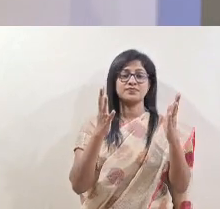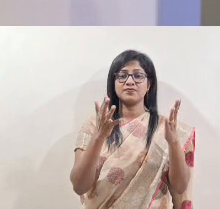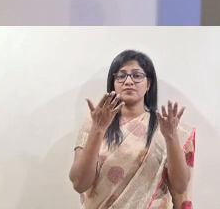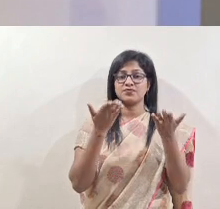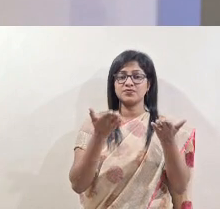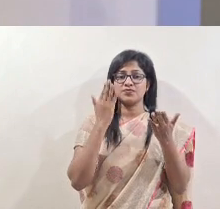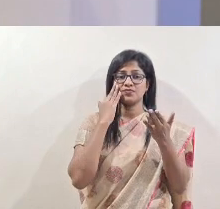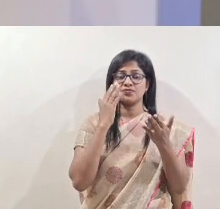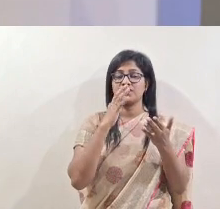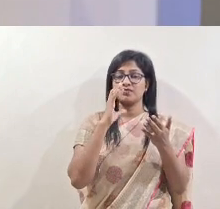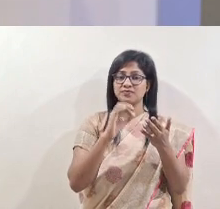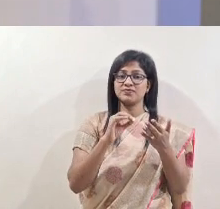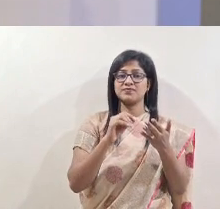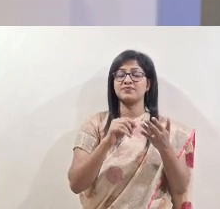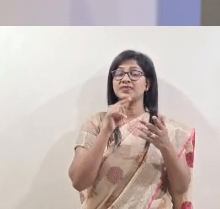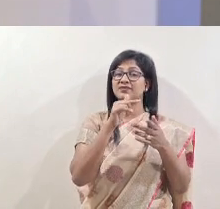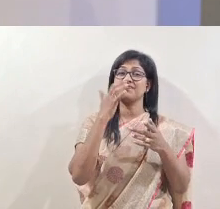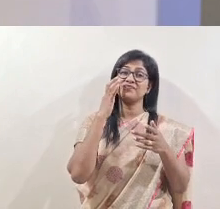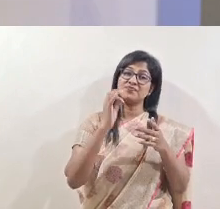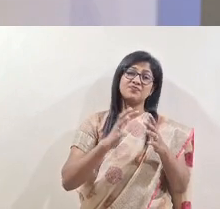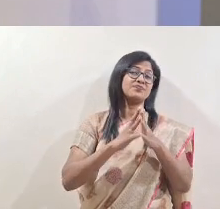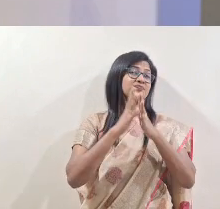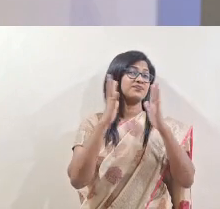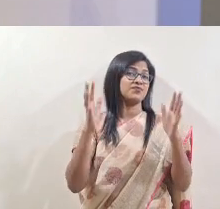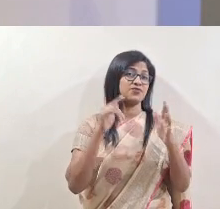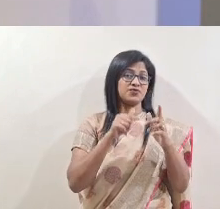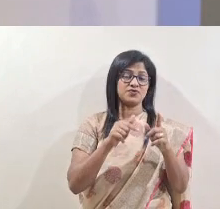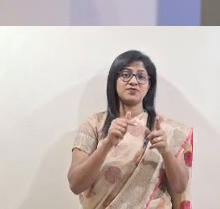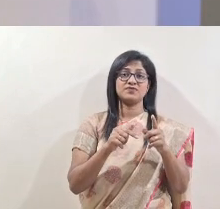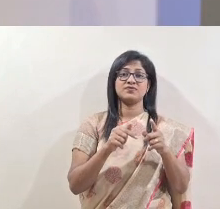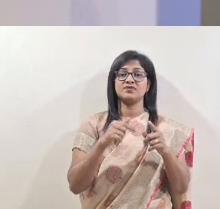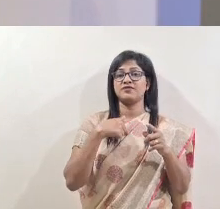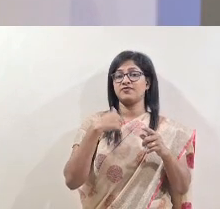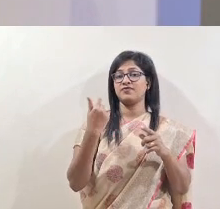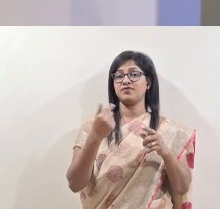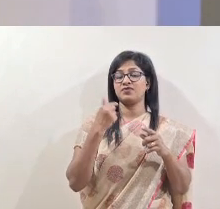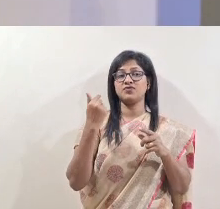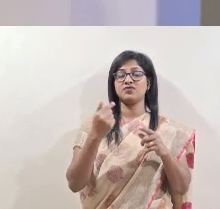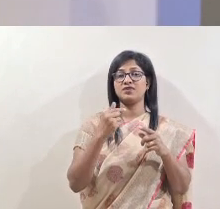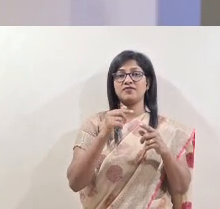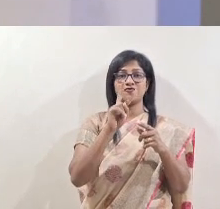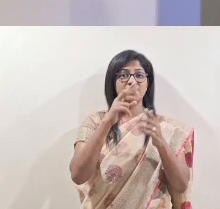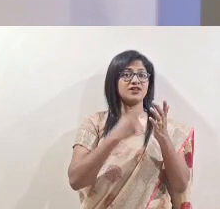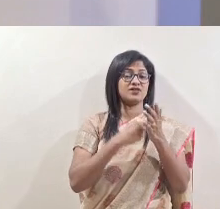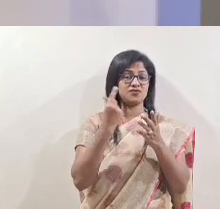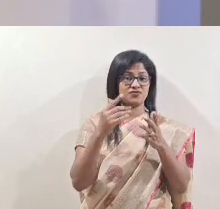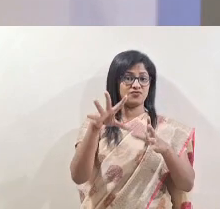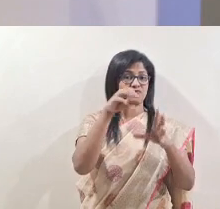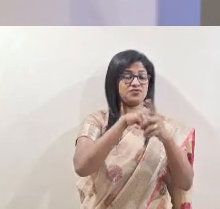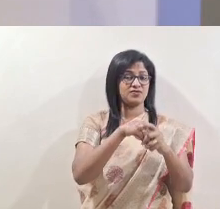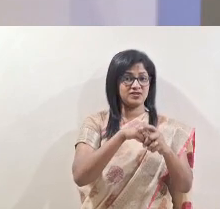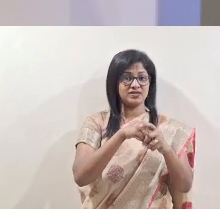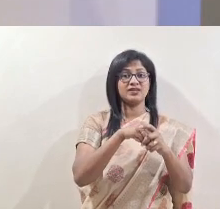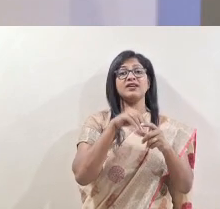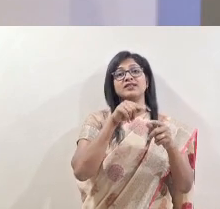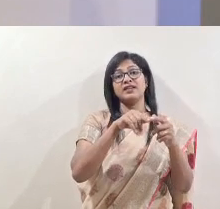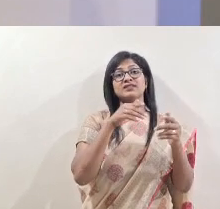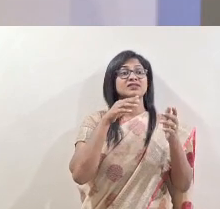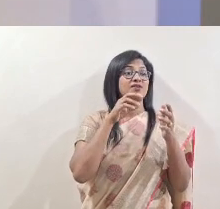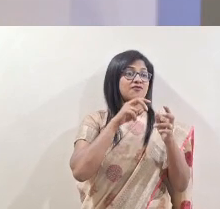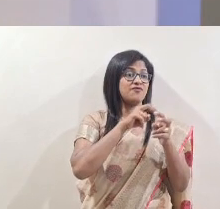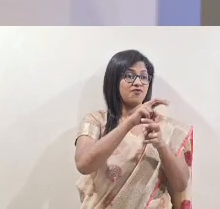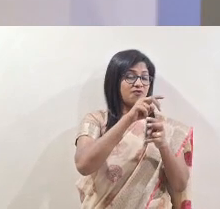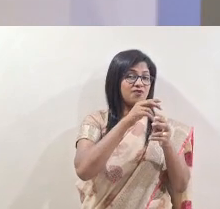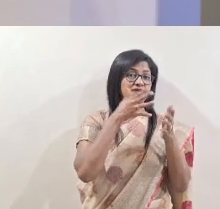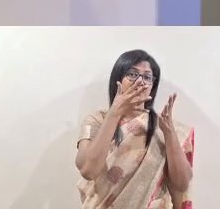a very important part of VRUs, which are affecting even the pedestrians, just moving on the pedestrians